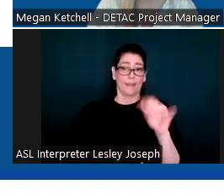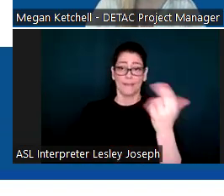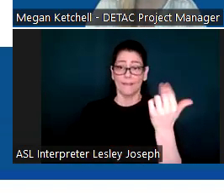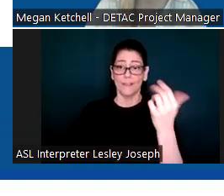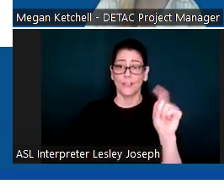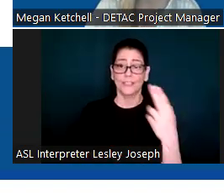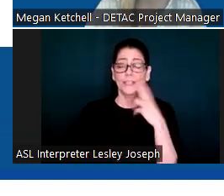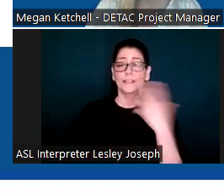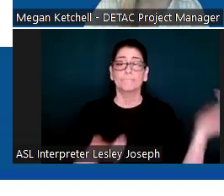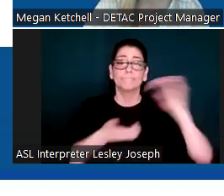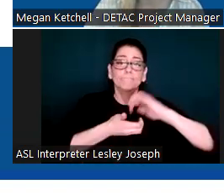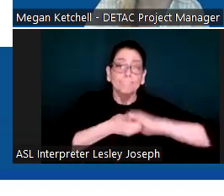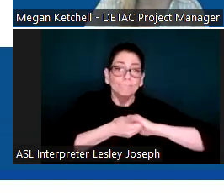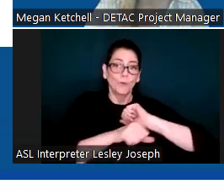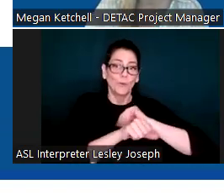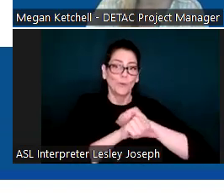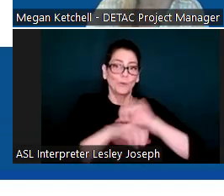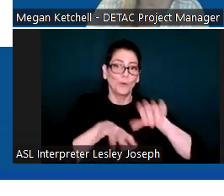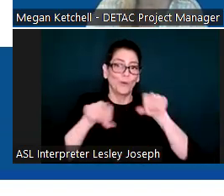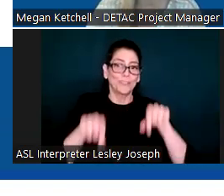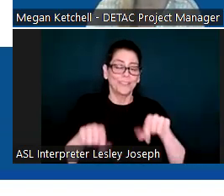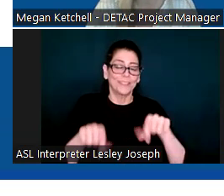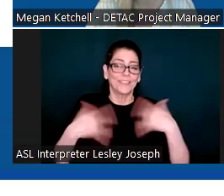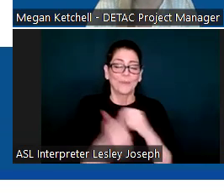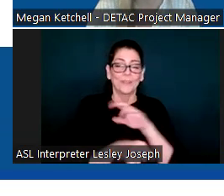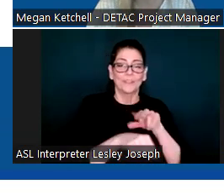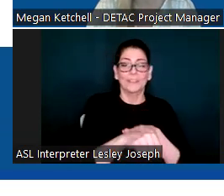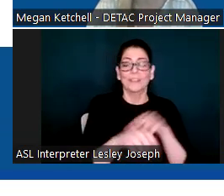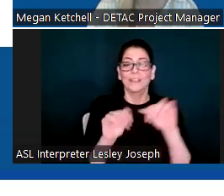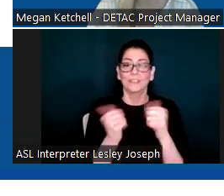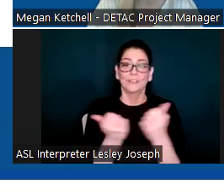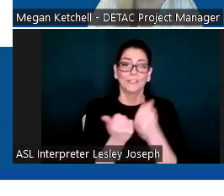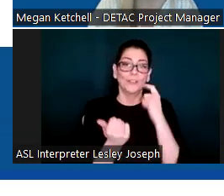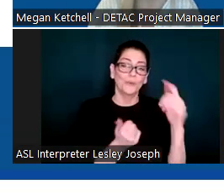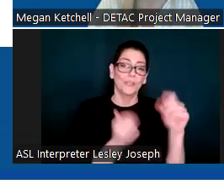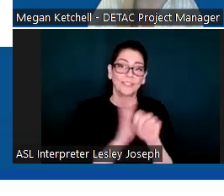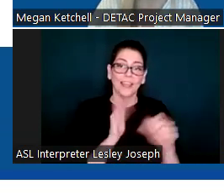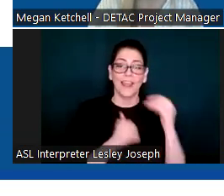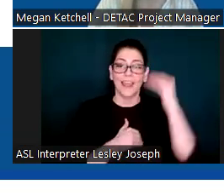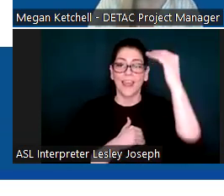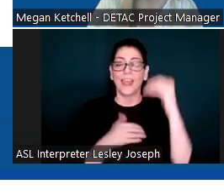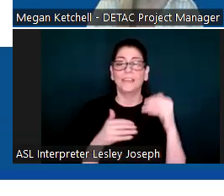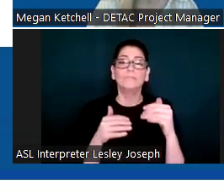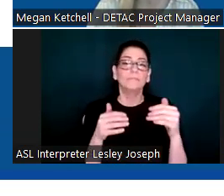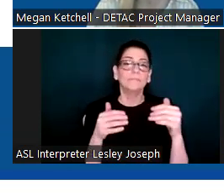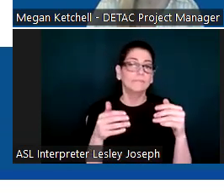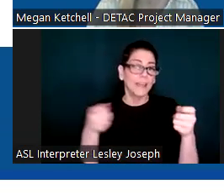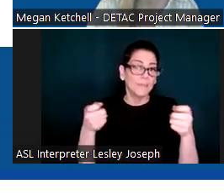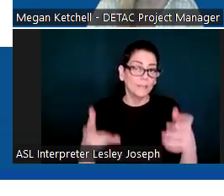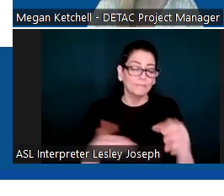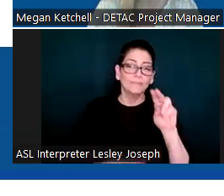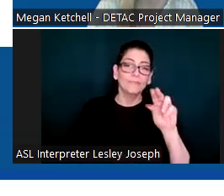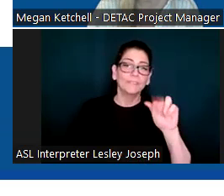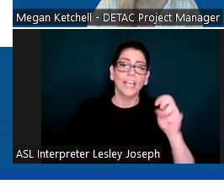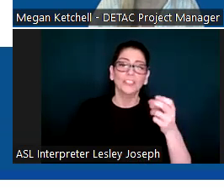are partnering on this event with the National Association of State Head Injury Administrators, or NASHA, who I'll introduce